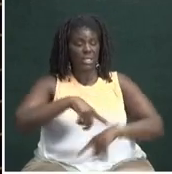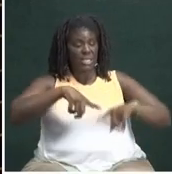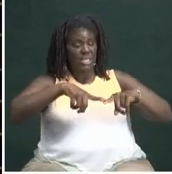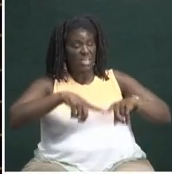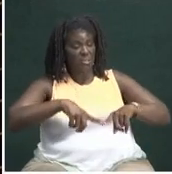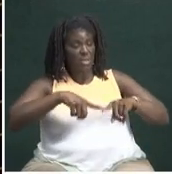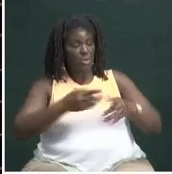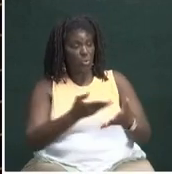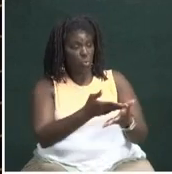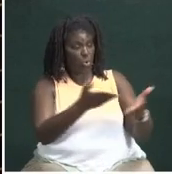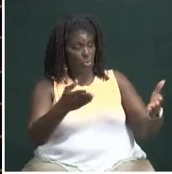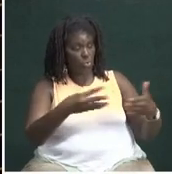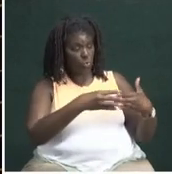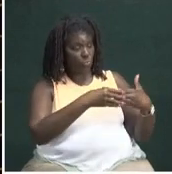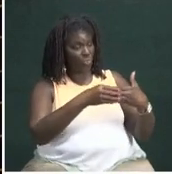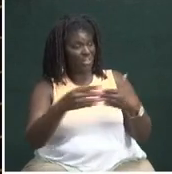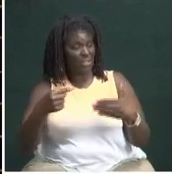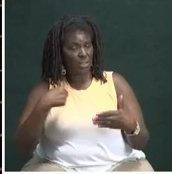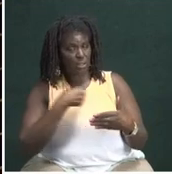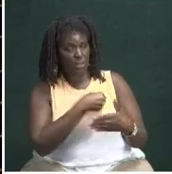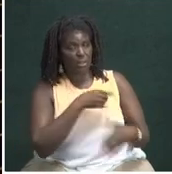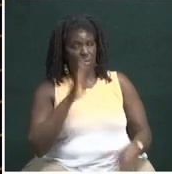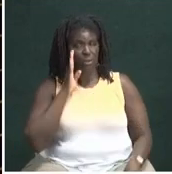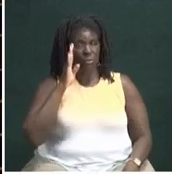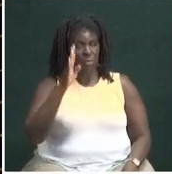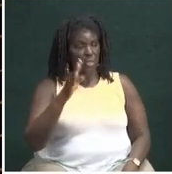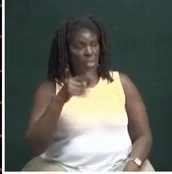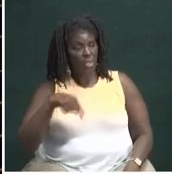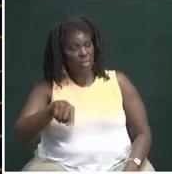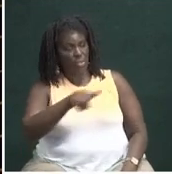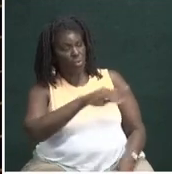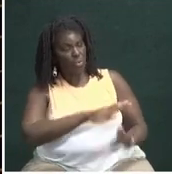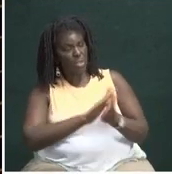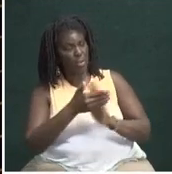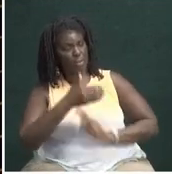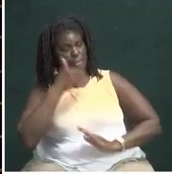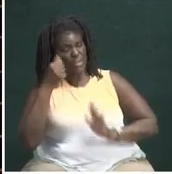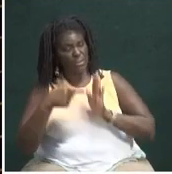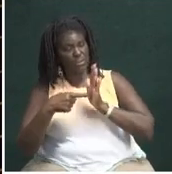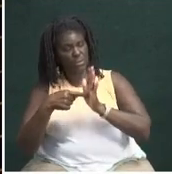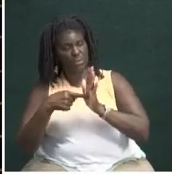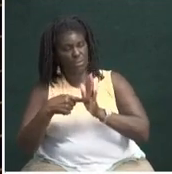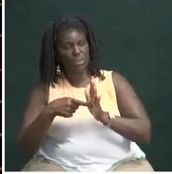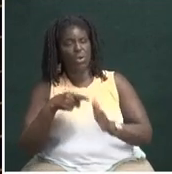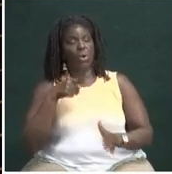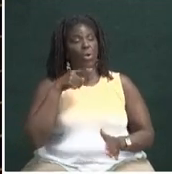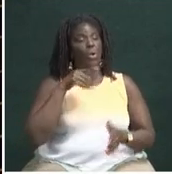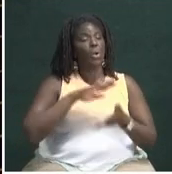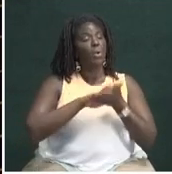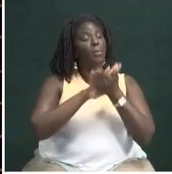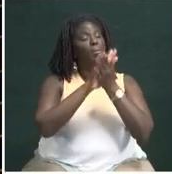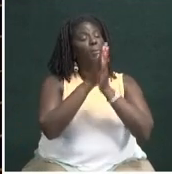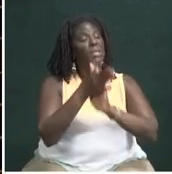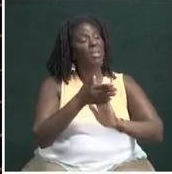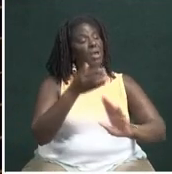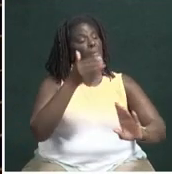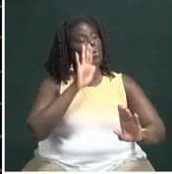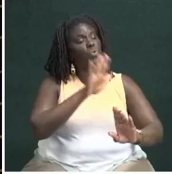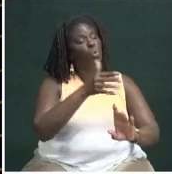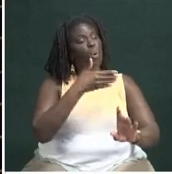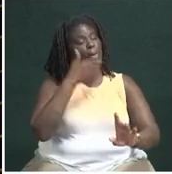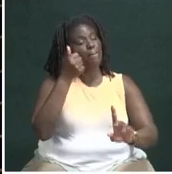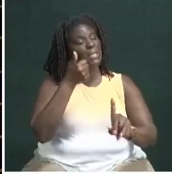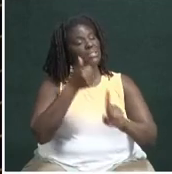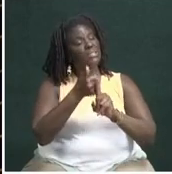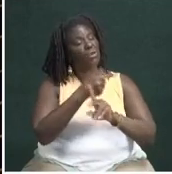you to lead us forward and to be the best examples. Be your best selves when you